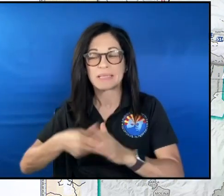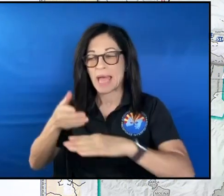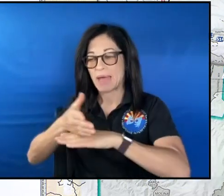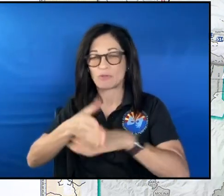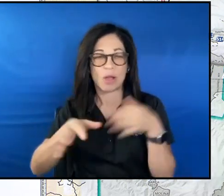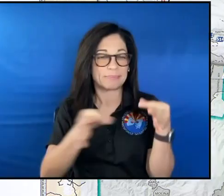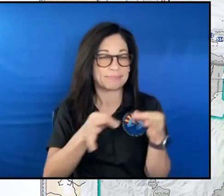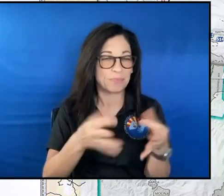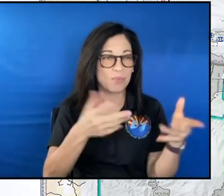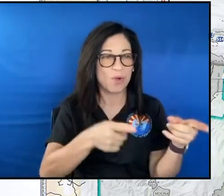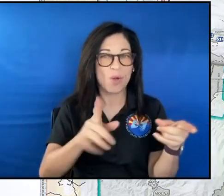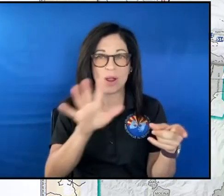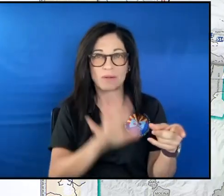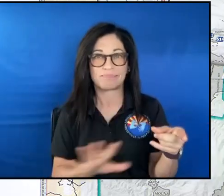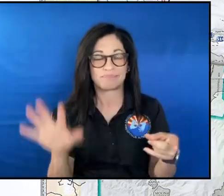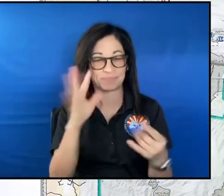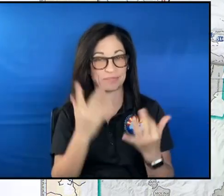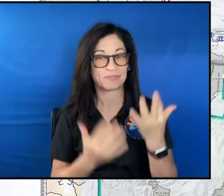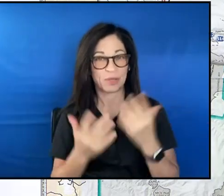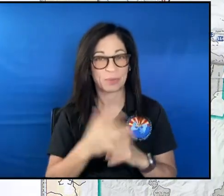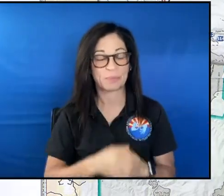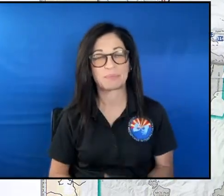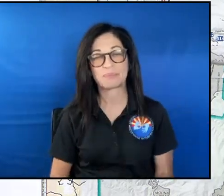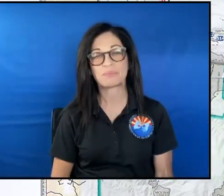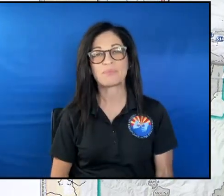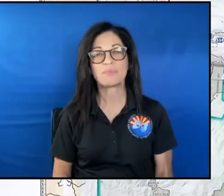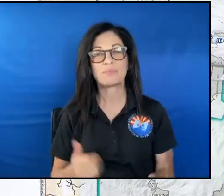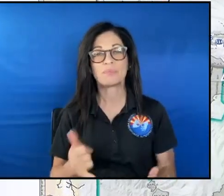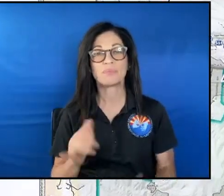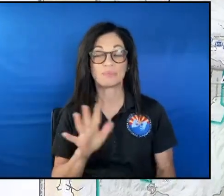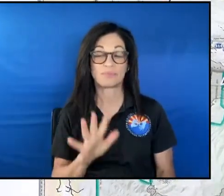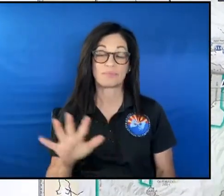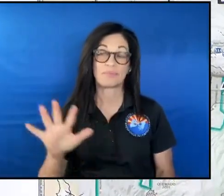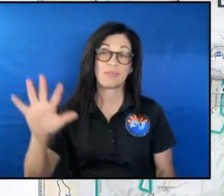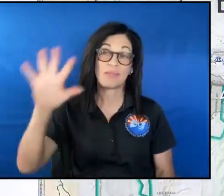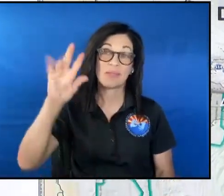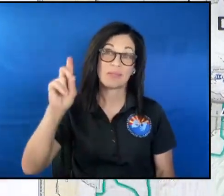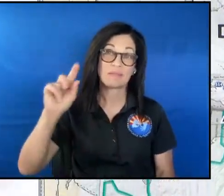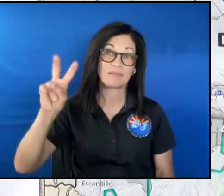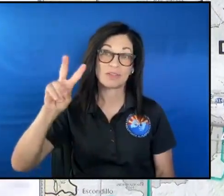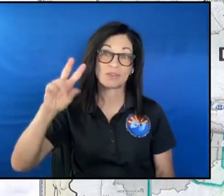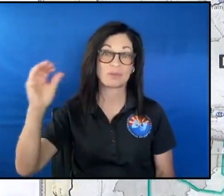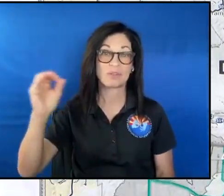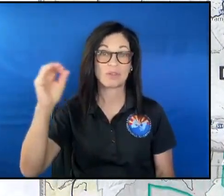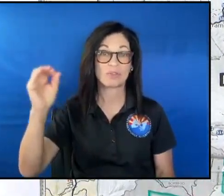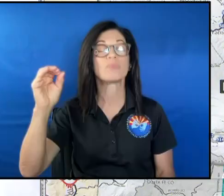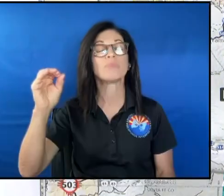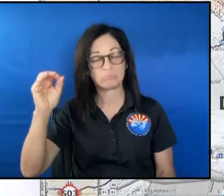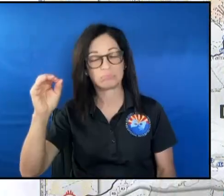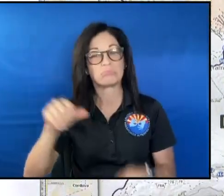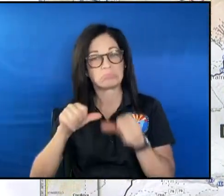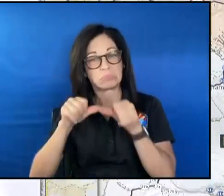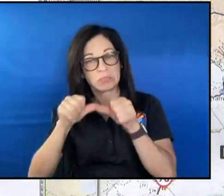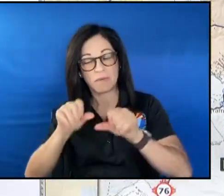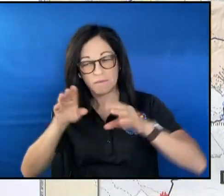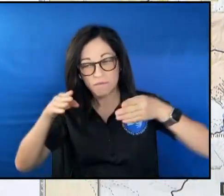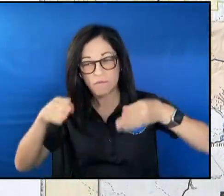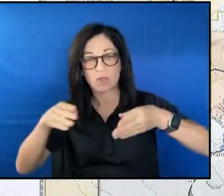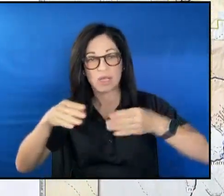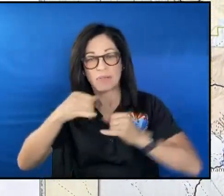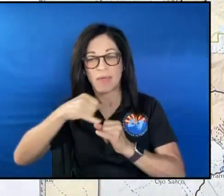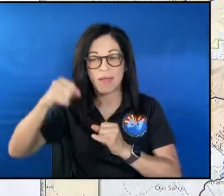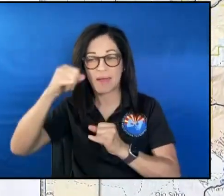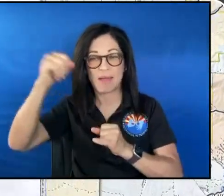fire. And then going into Division Oscar, Division Oscar is continuing to work lines just south